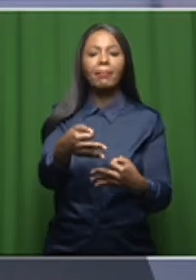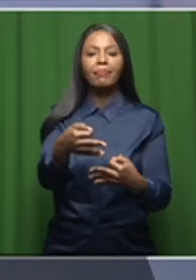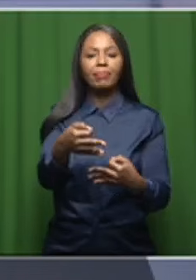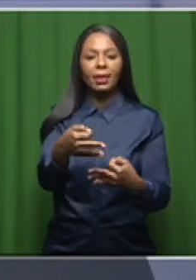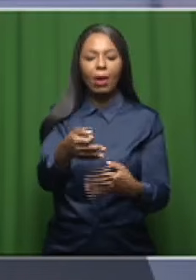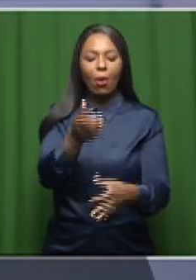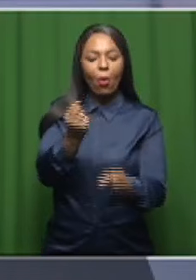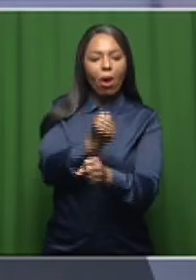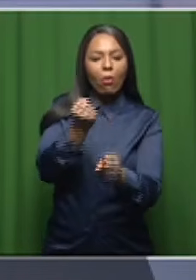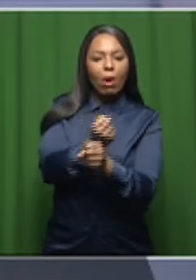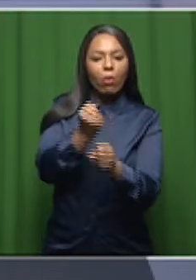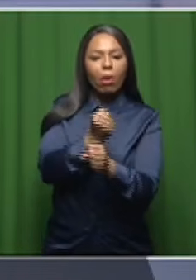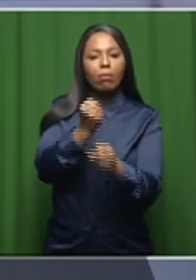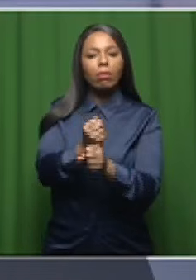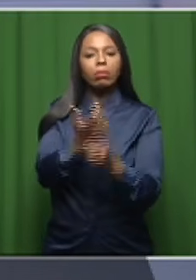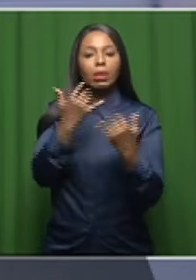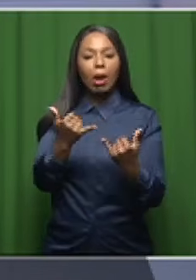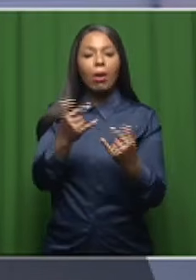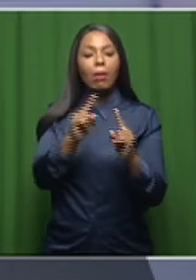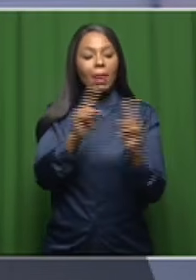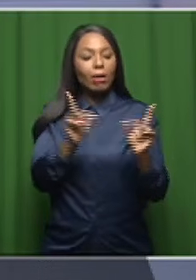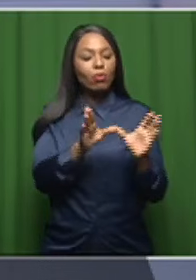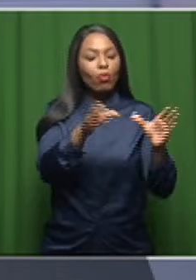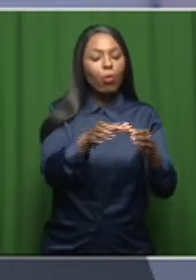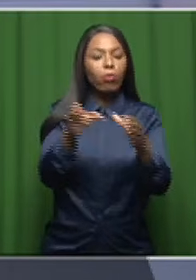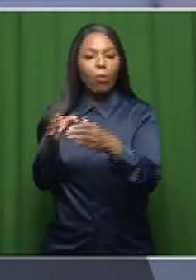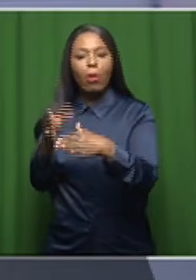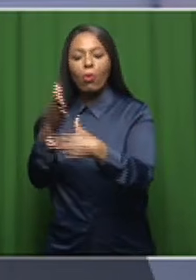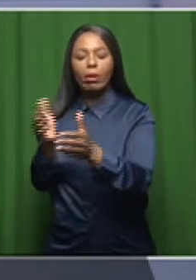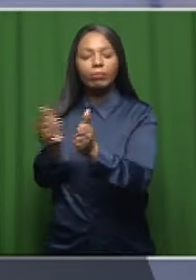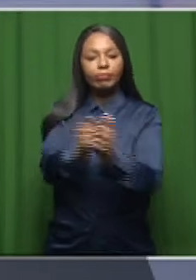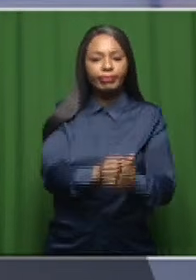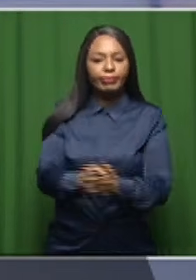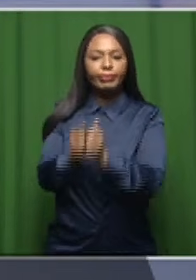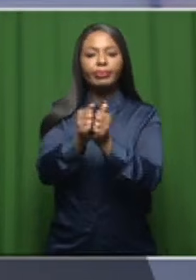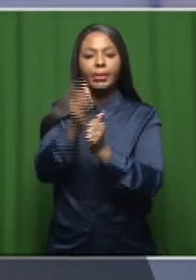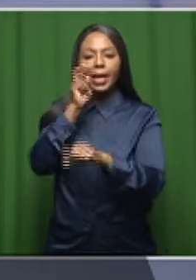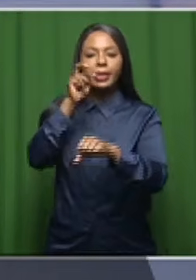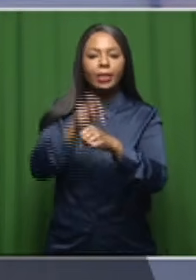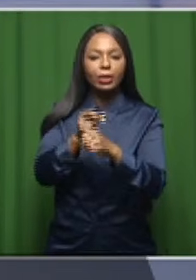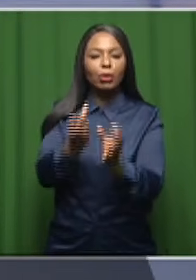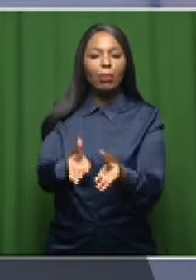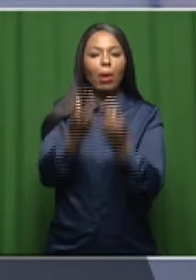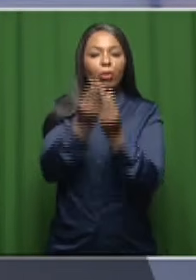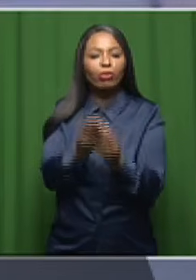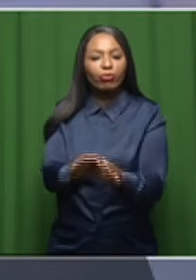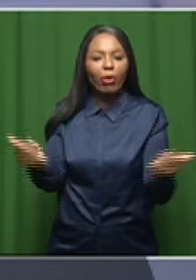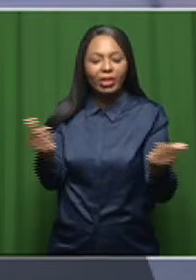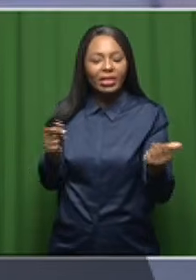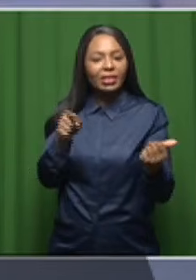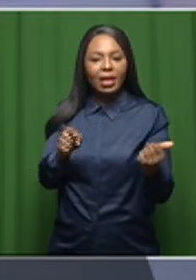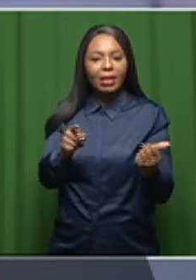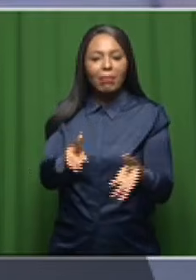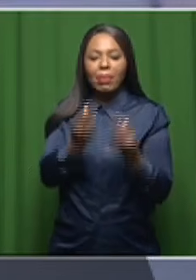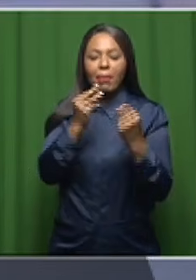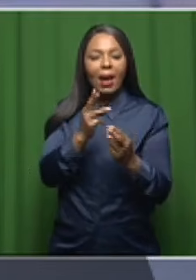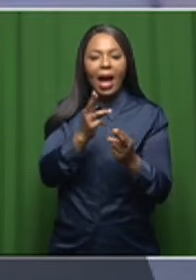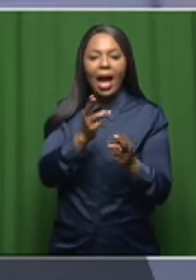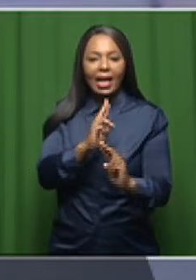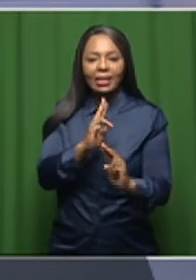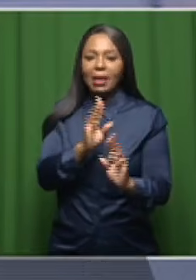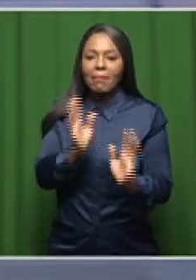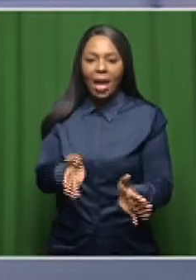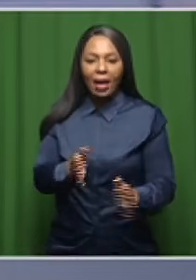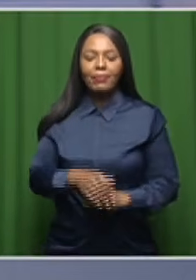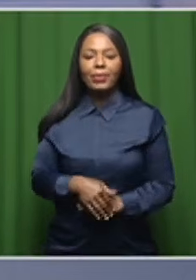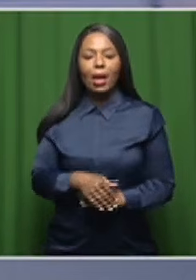us then to, as engagement groups, to engage with one another to find that answer you just asked me. The policy paper we've